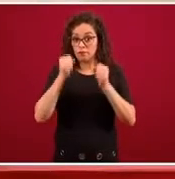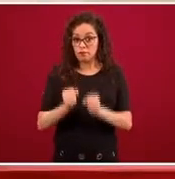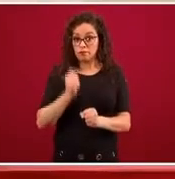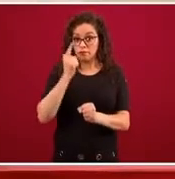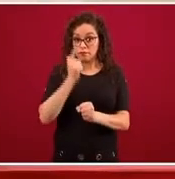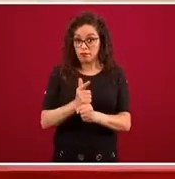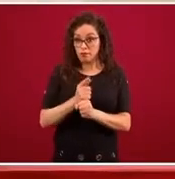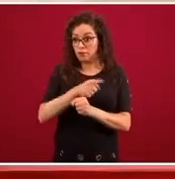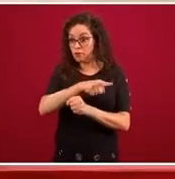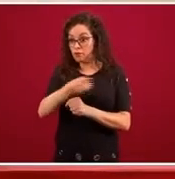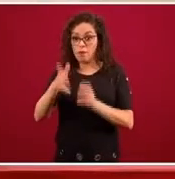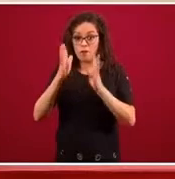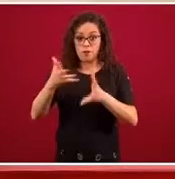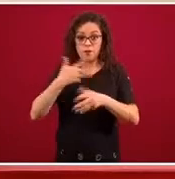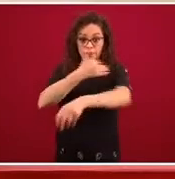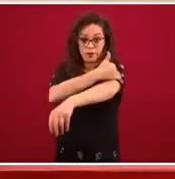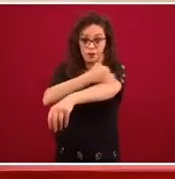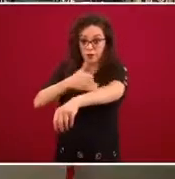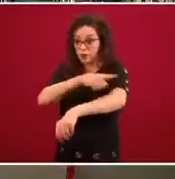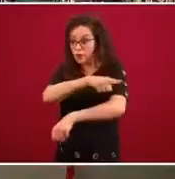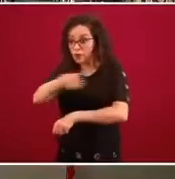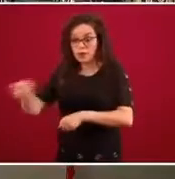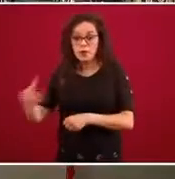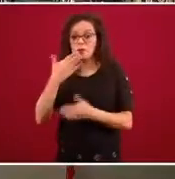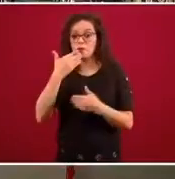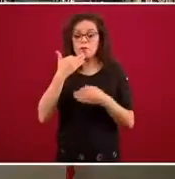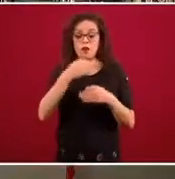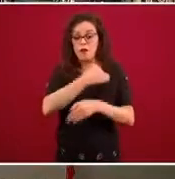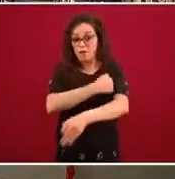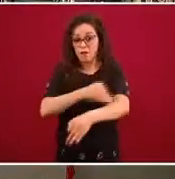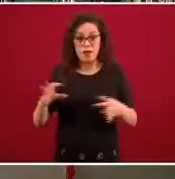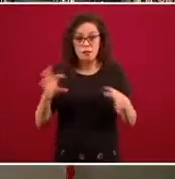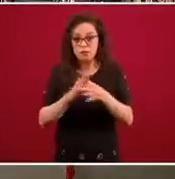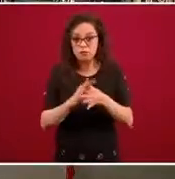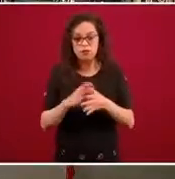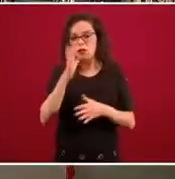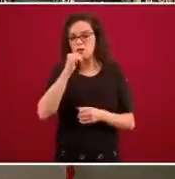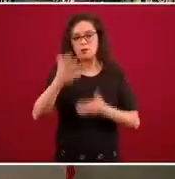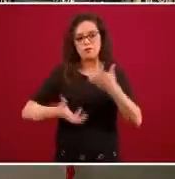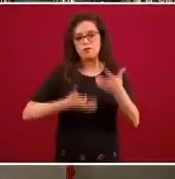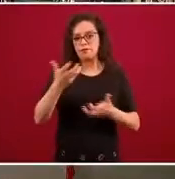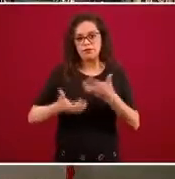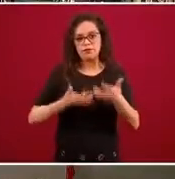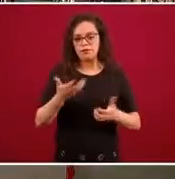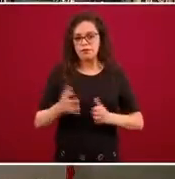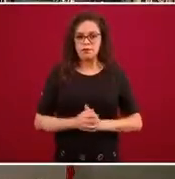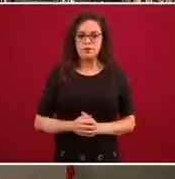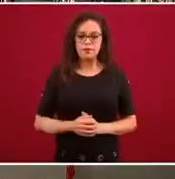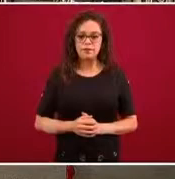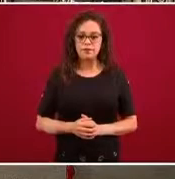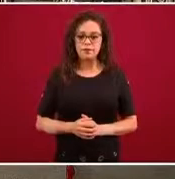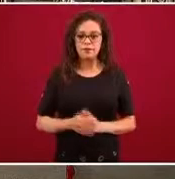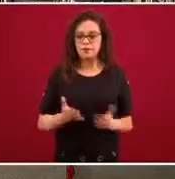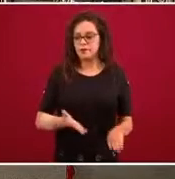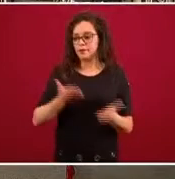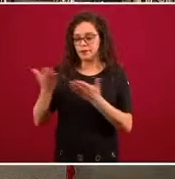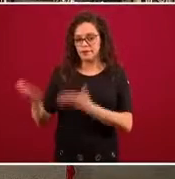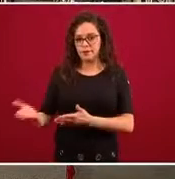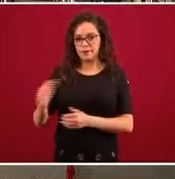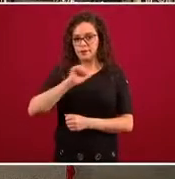of the people of the bodies who haven't been identified so far.